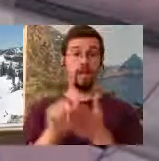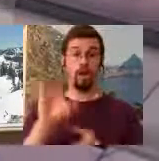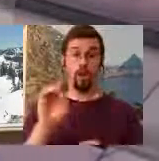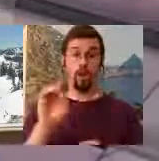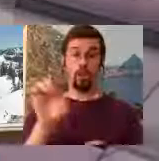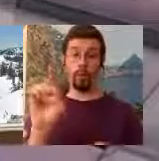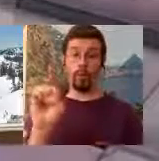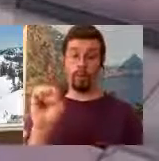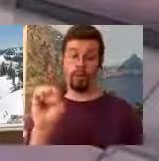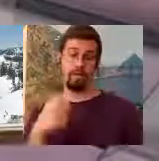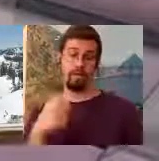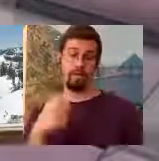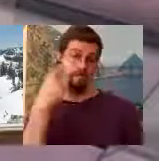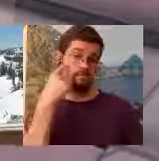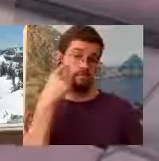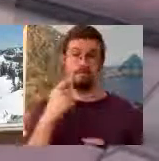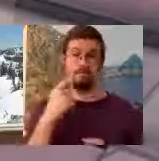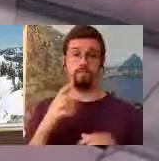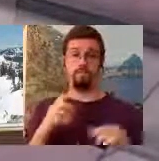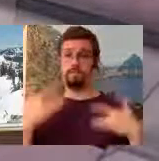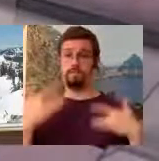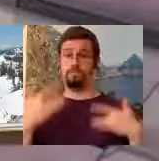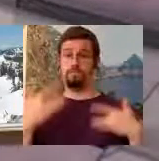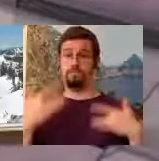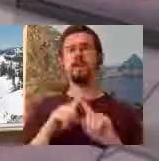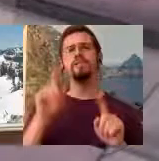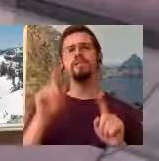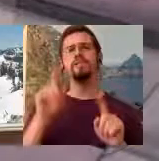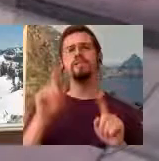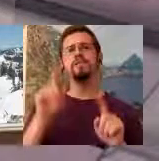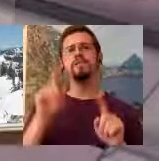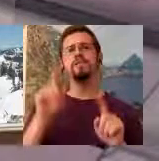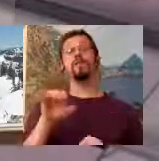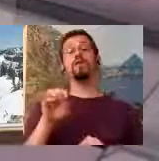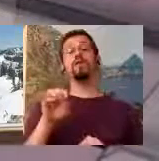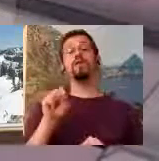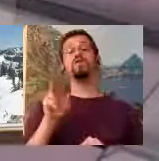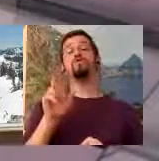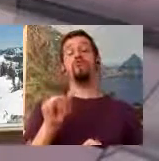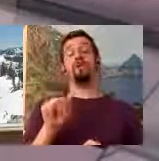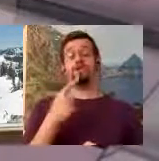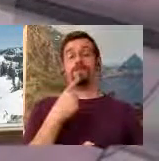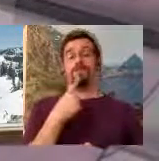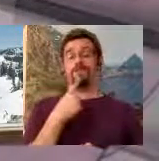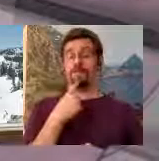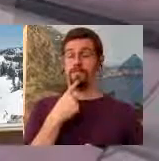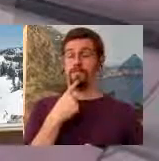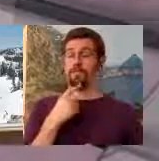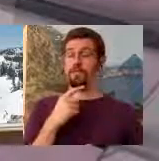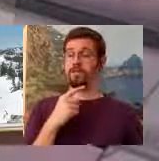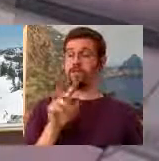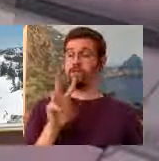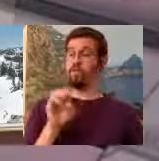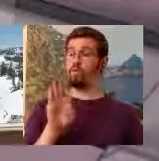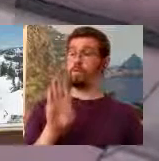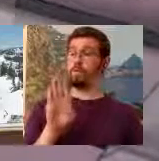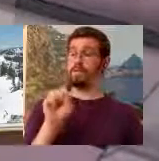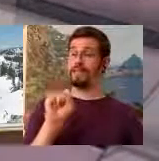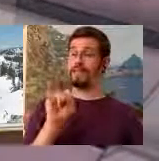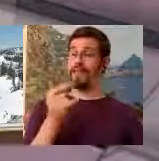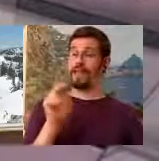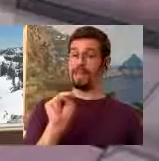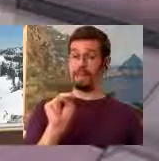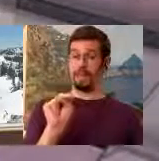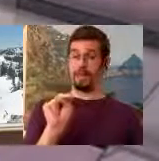so. But it sounds like to me Yosra is saying that the WebSign team of programmers